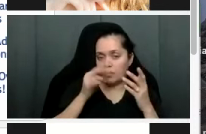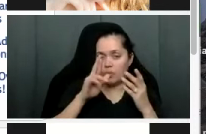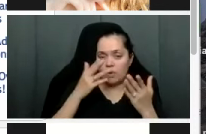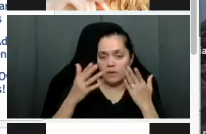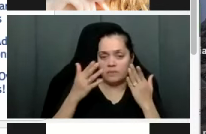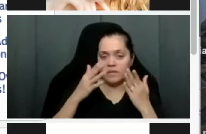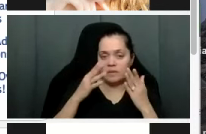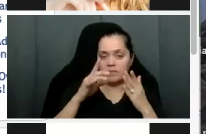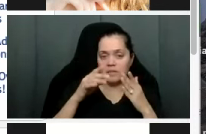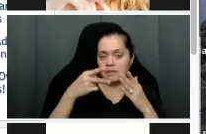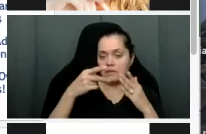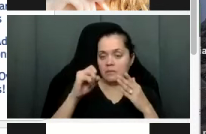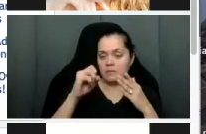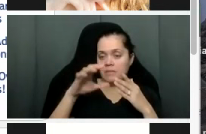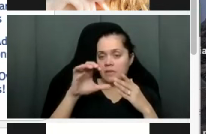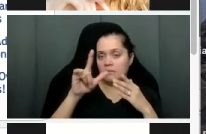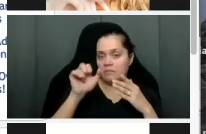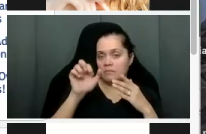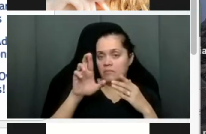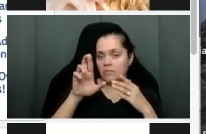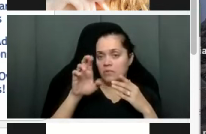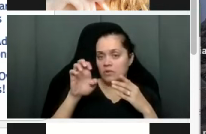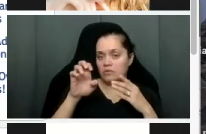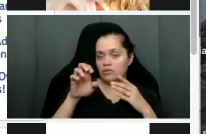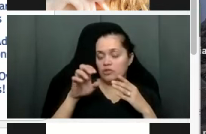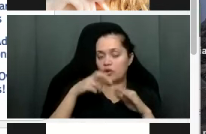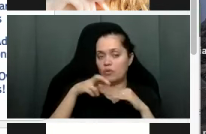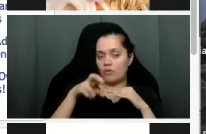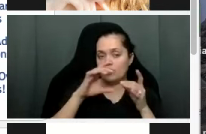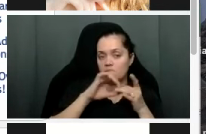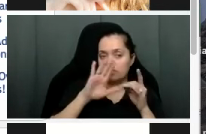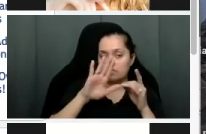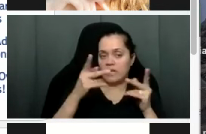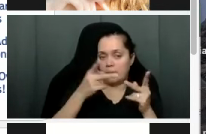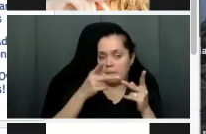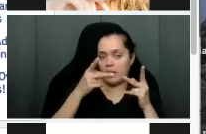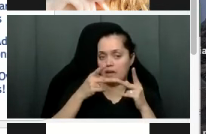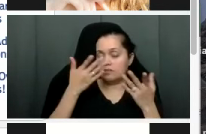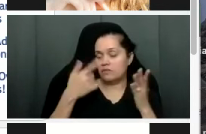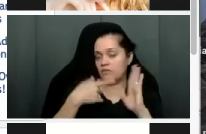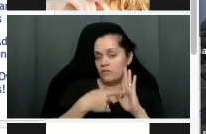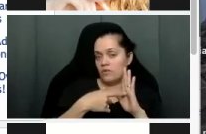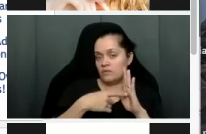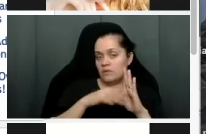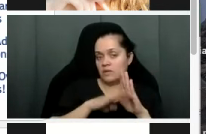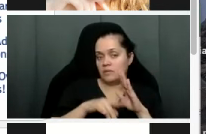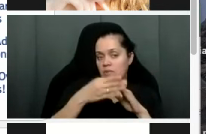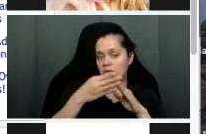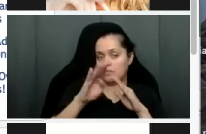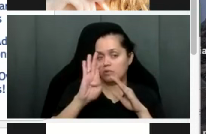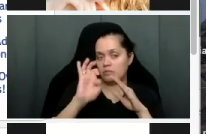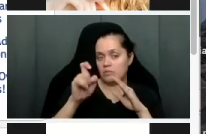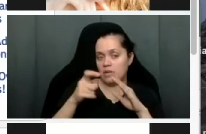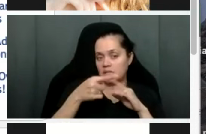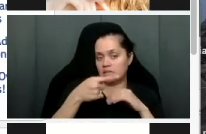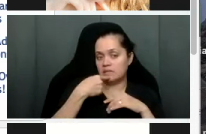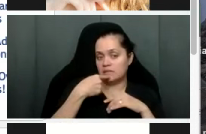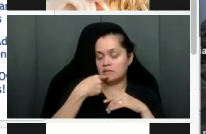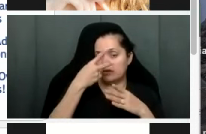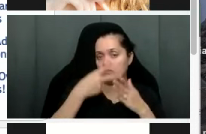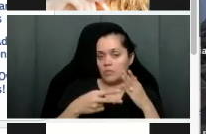pop culture reference to something about that place. So for instance, at the bottom of the blue box here, it says both